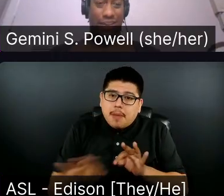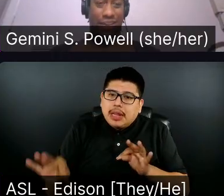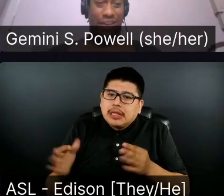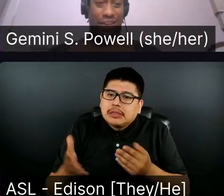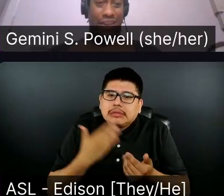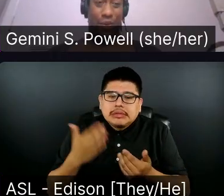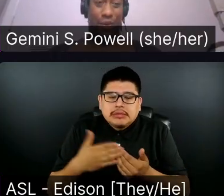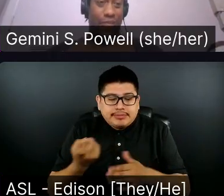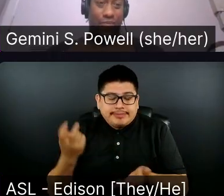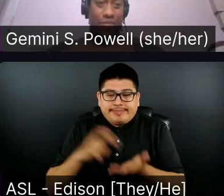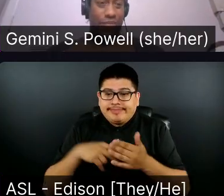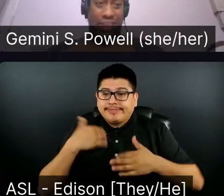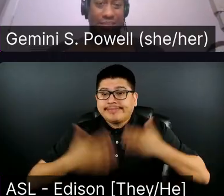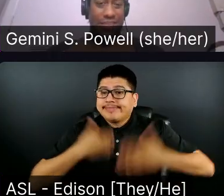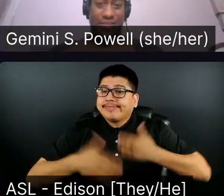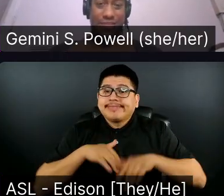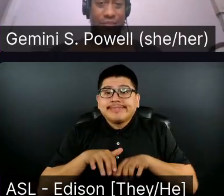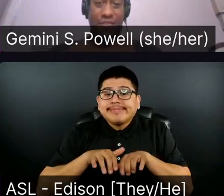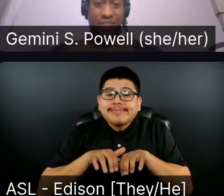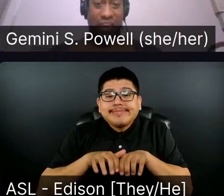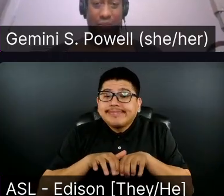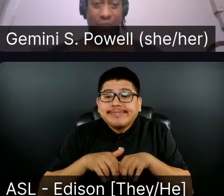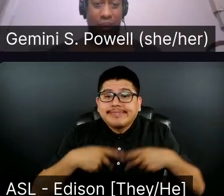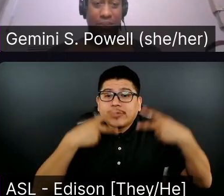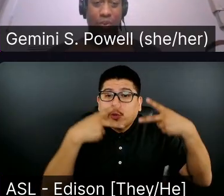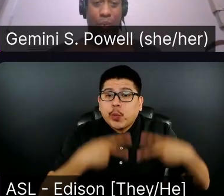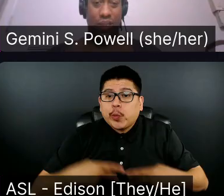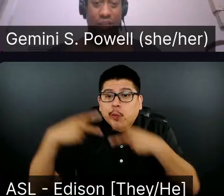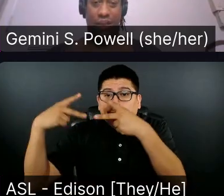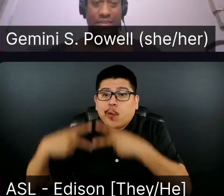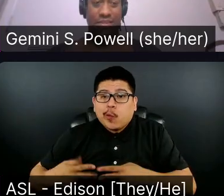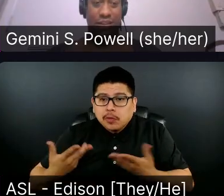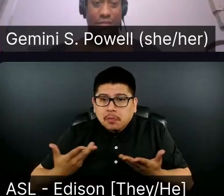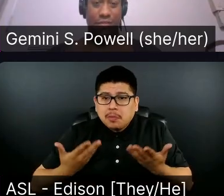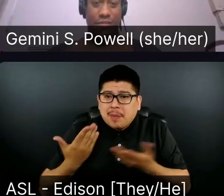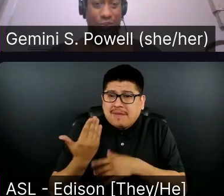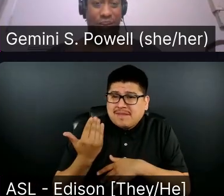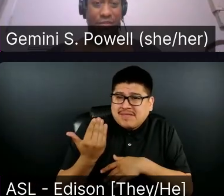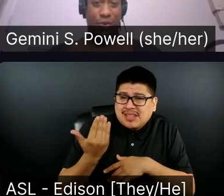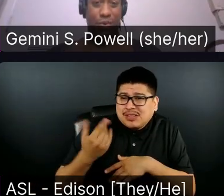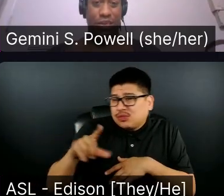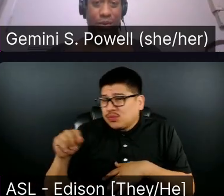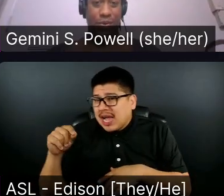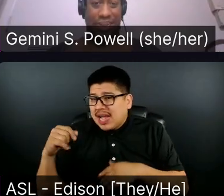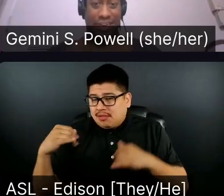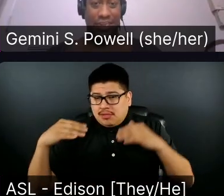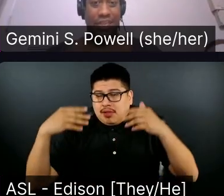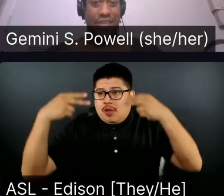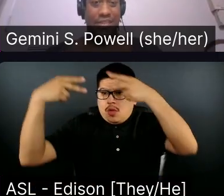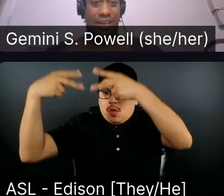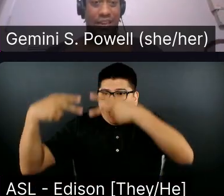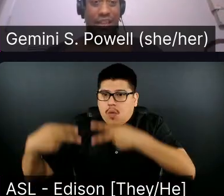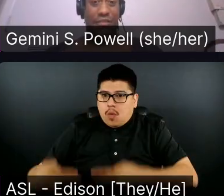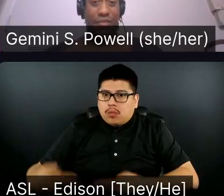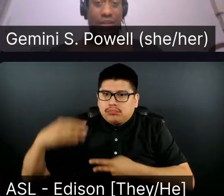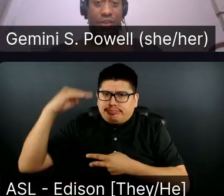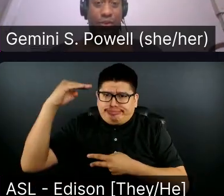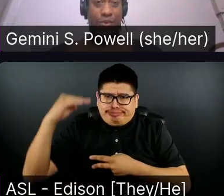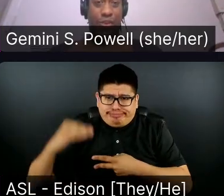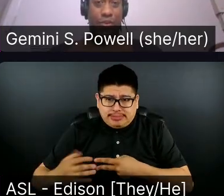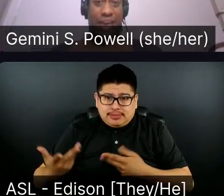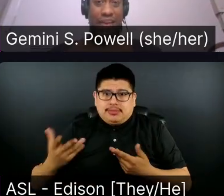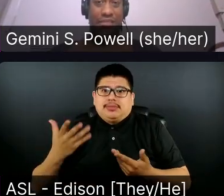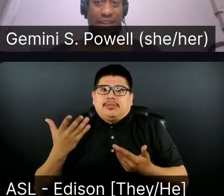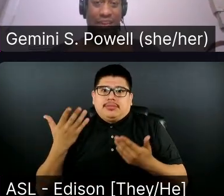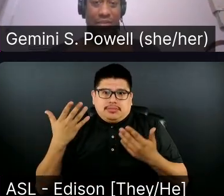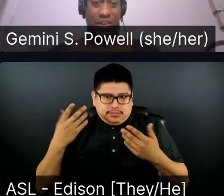going. You know, it's 15, maybe 20 lines of straightforward code, and suddenly in front of